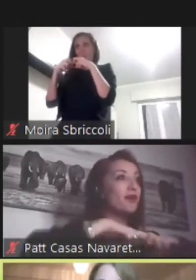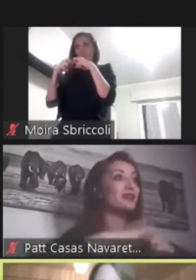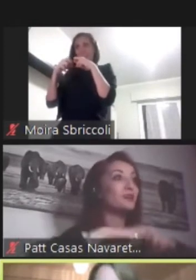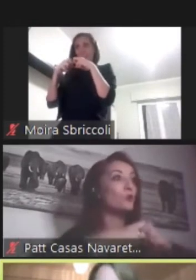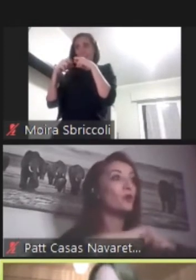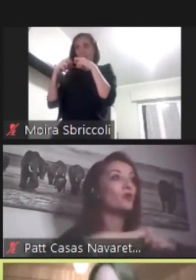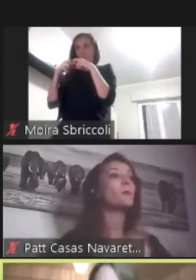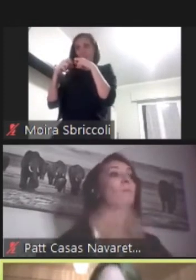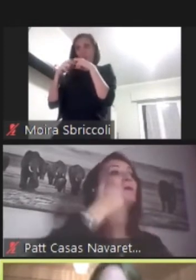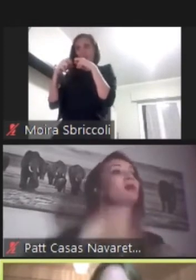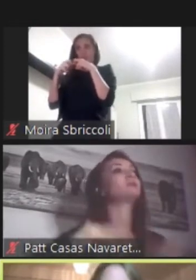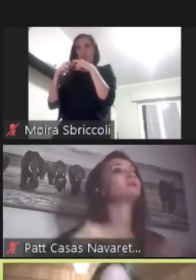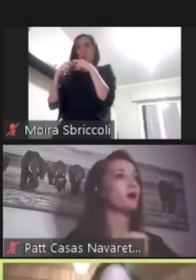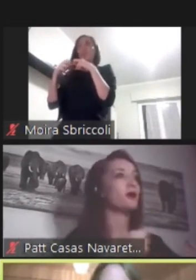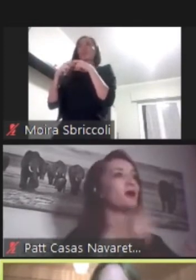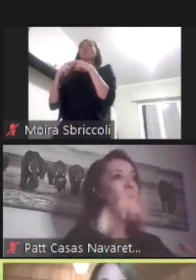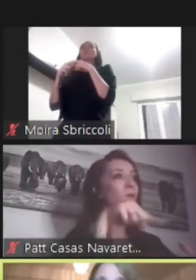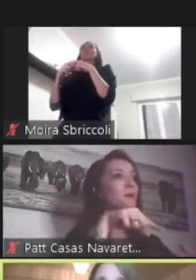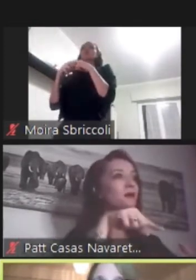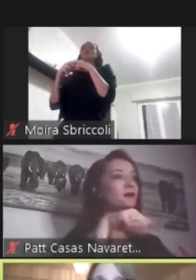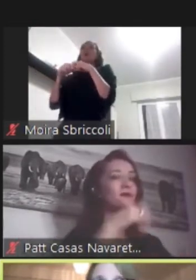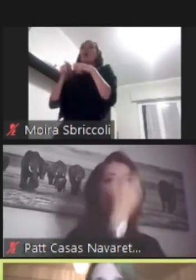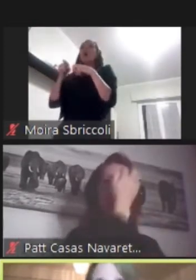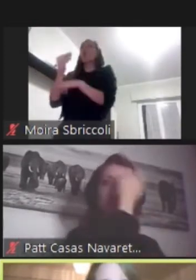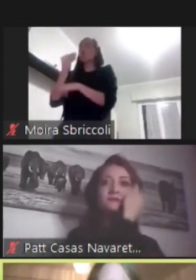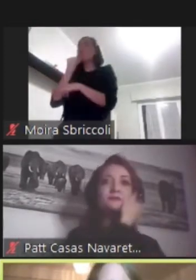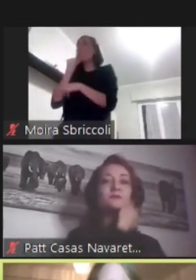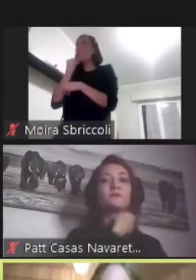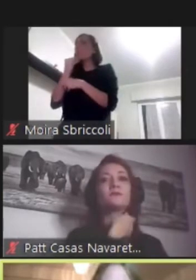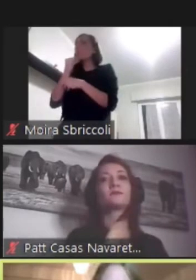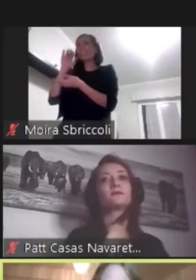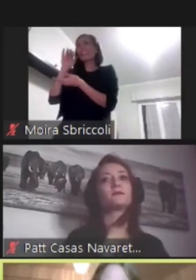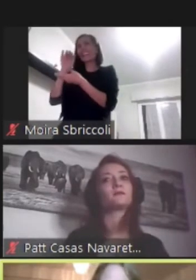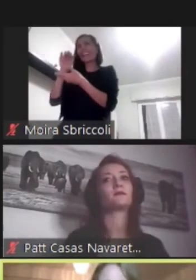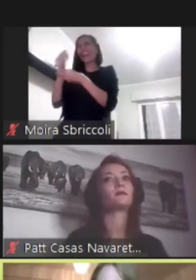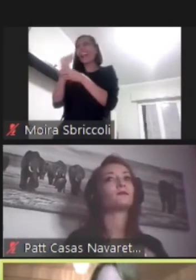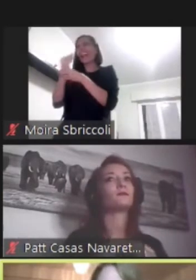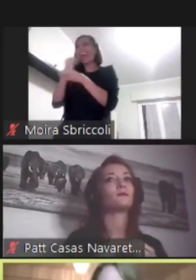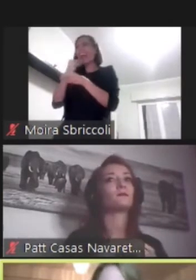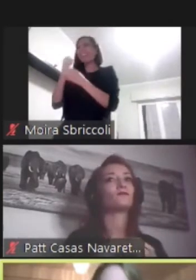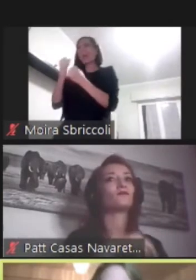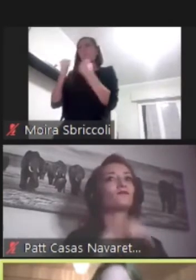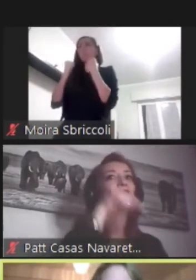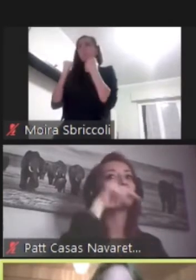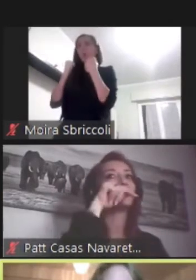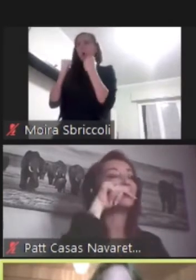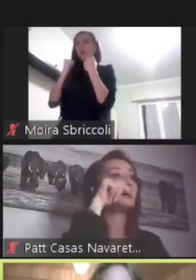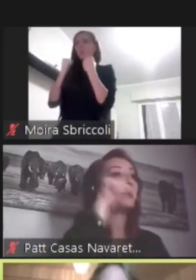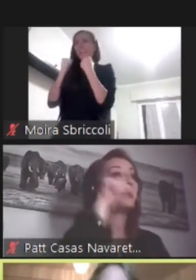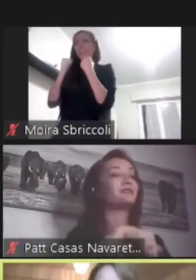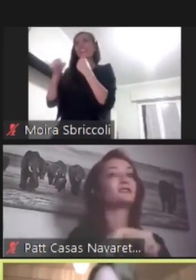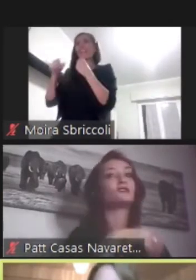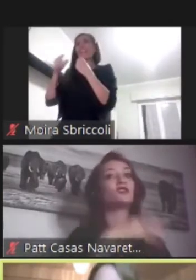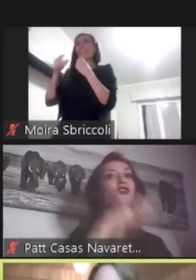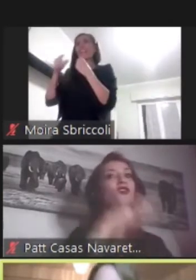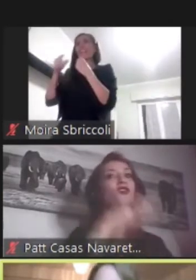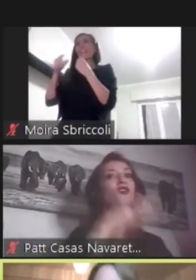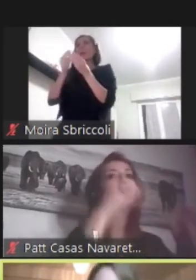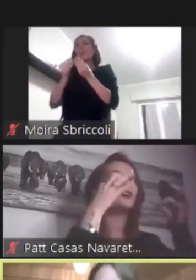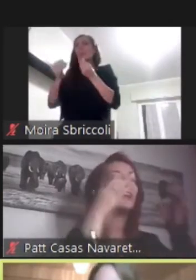fat-soluble carotenoid. So the absorption and the retention of the